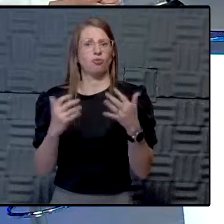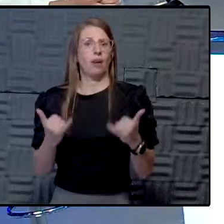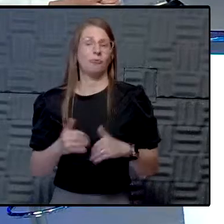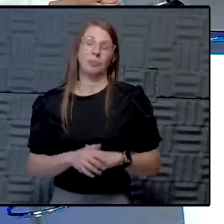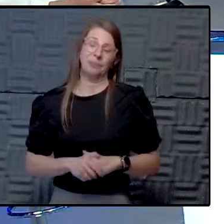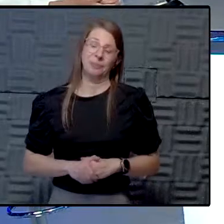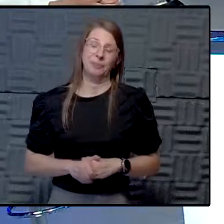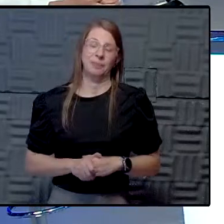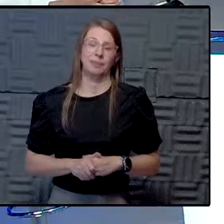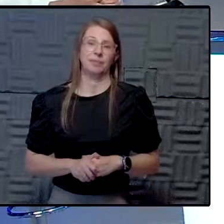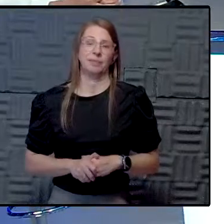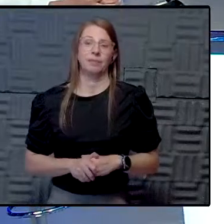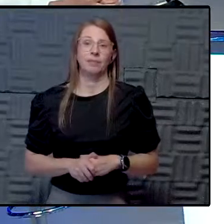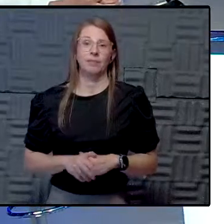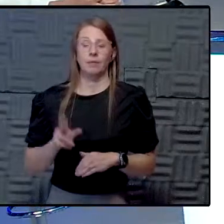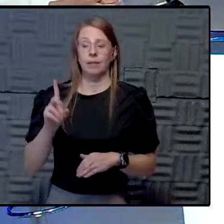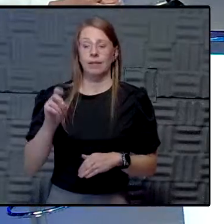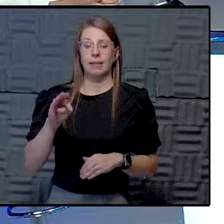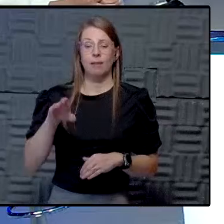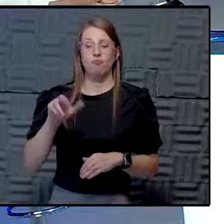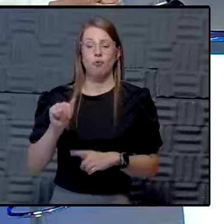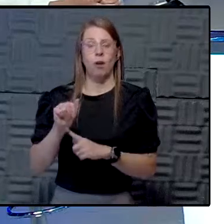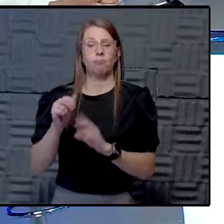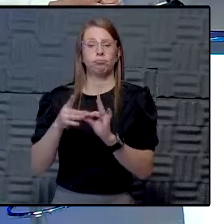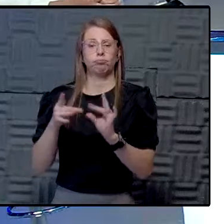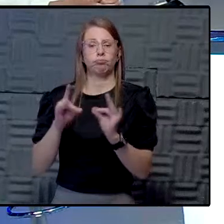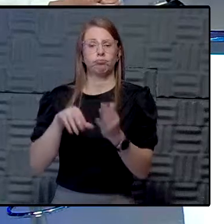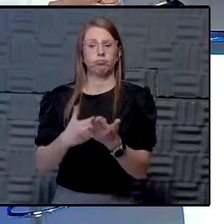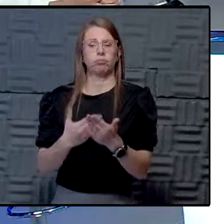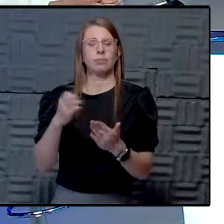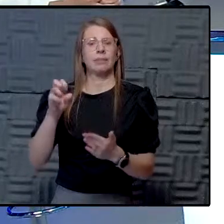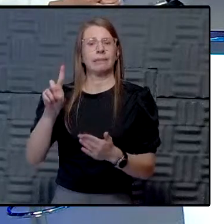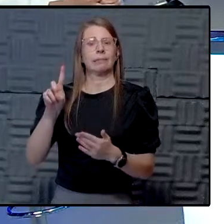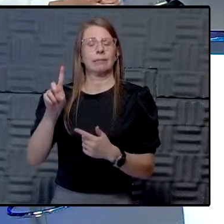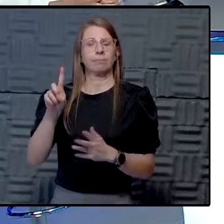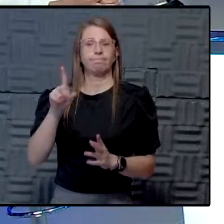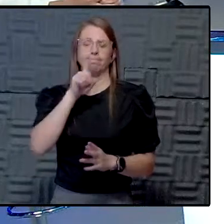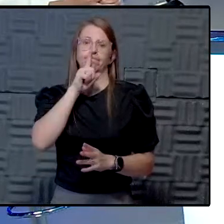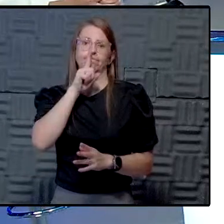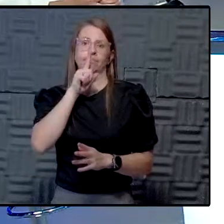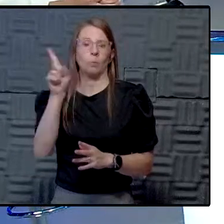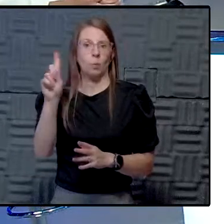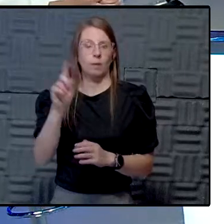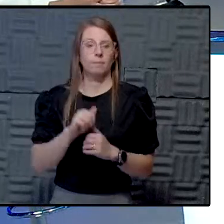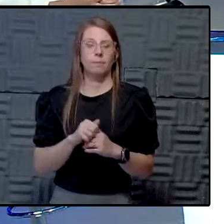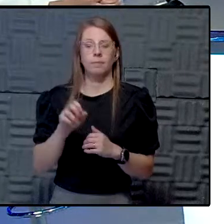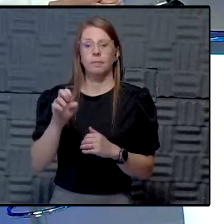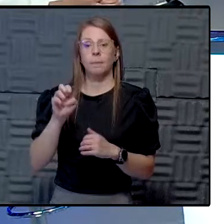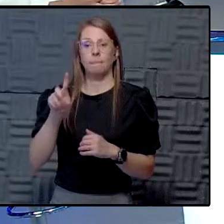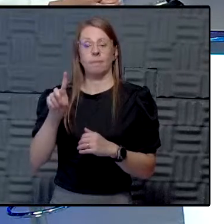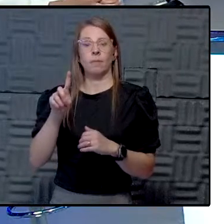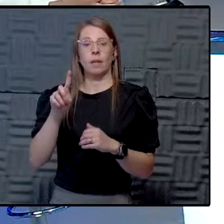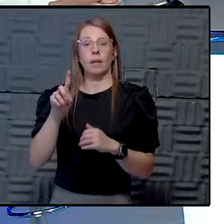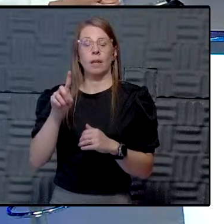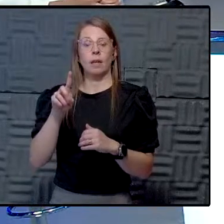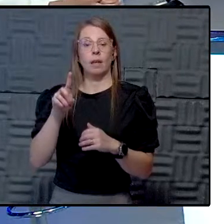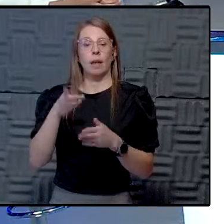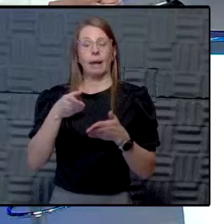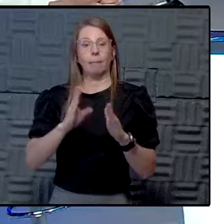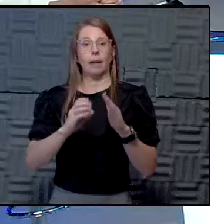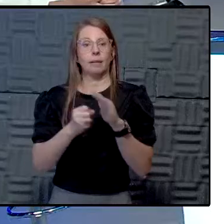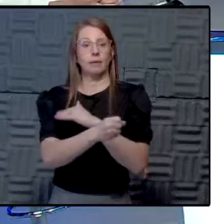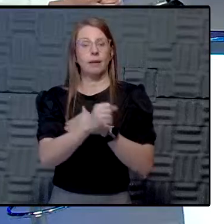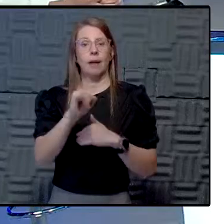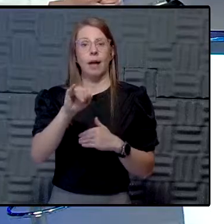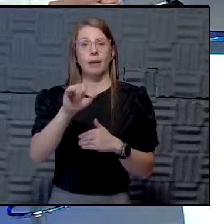stuff. Deborah says that she came to the emergency department, she doesn't say where, and she was admitted to the ICU